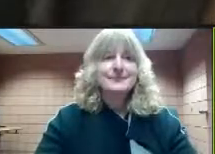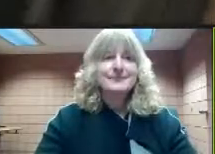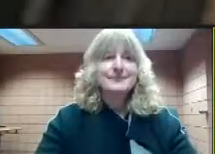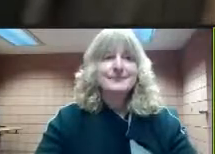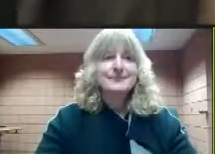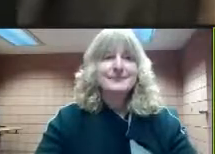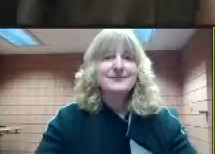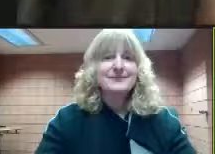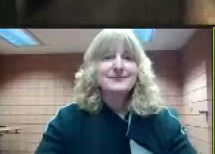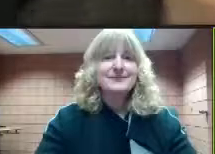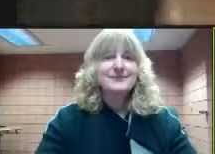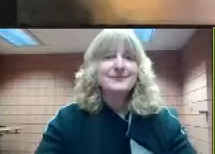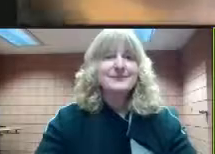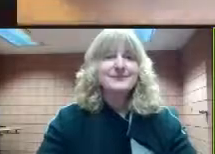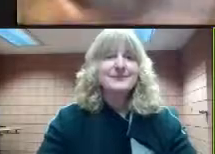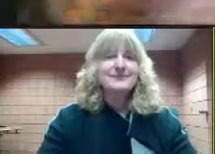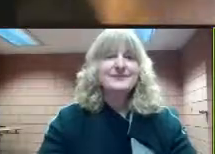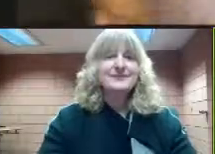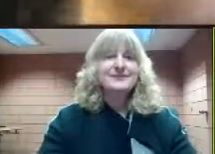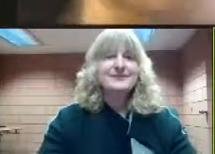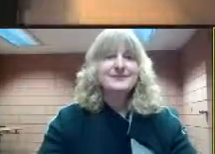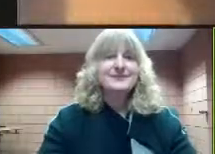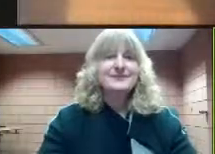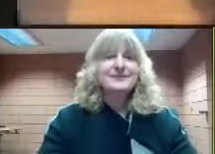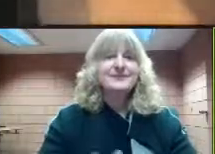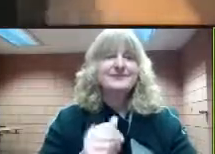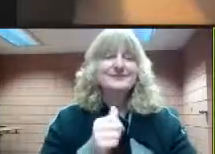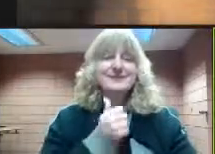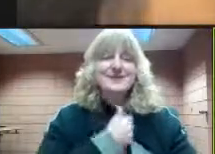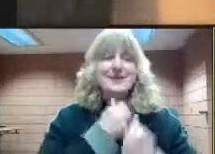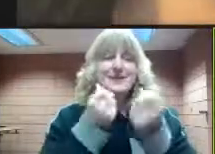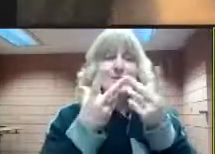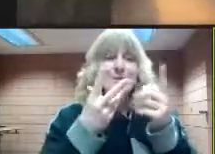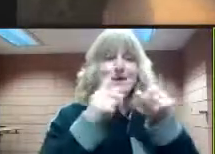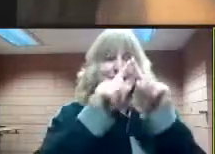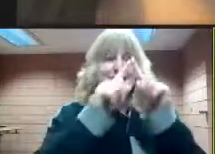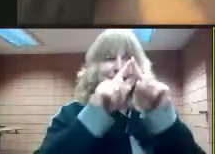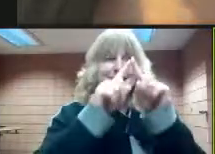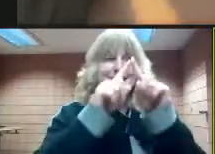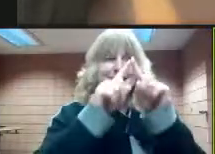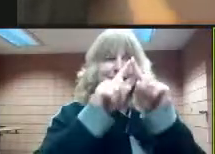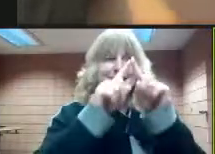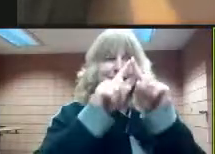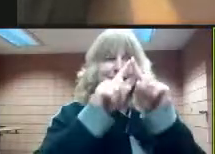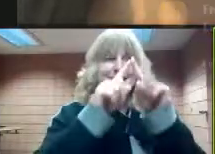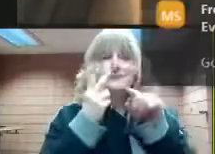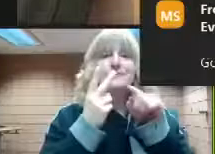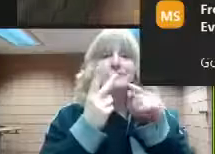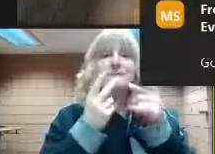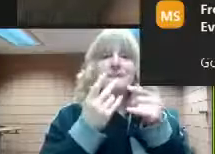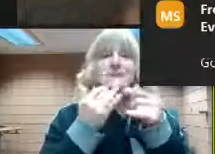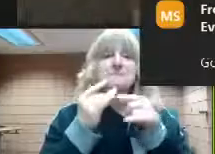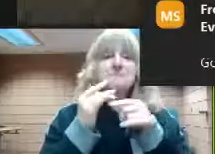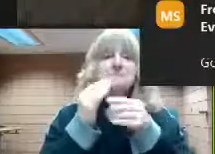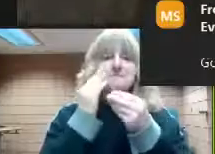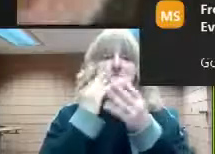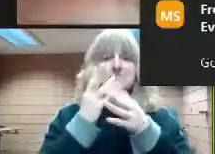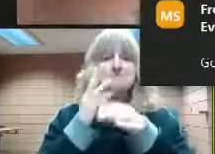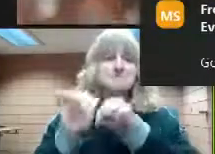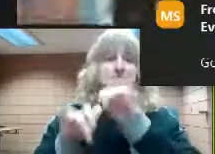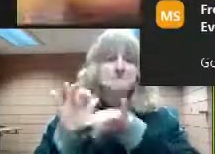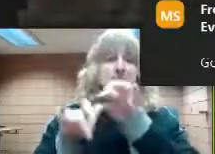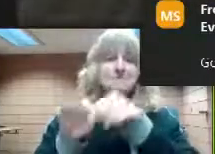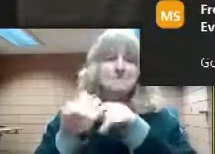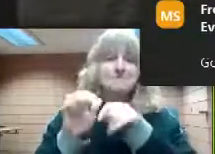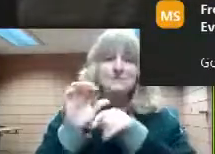Okay, I'm sorry, I had too many screens up. So, para ver este video, en el chat vamos a tener el link para ver en español. Ahorita